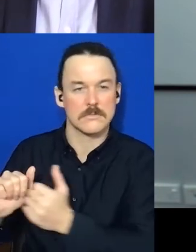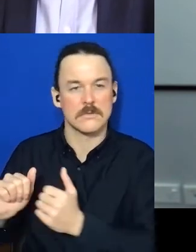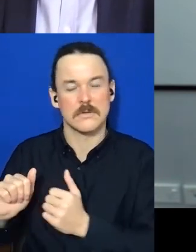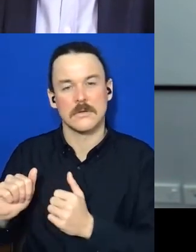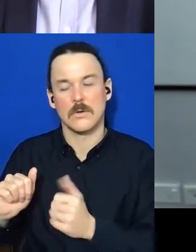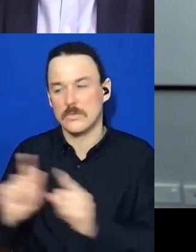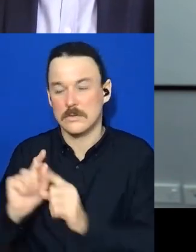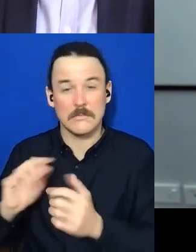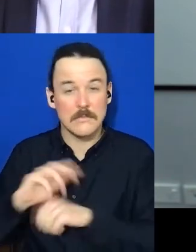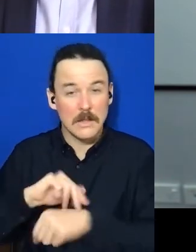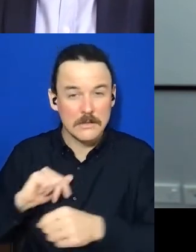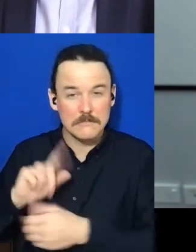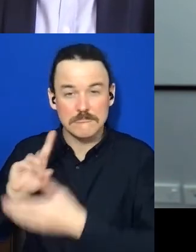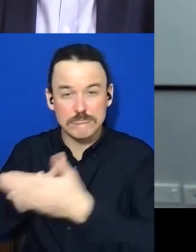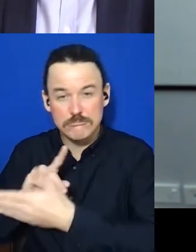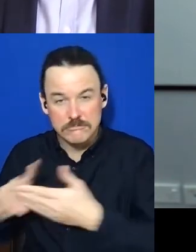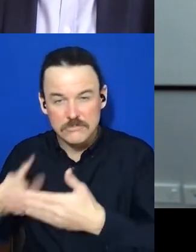currently